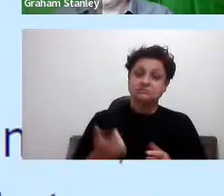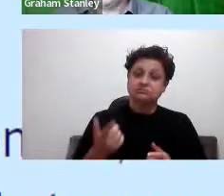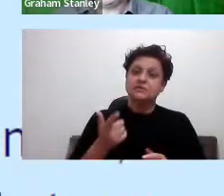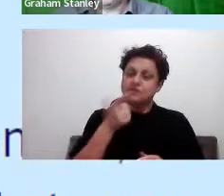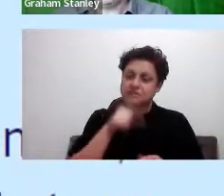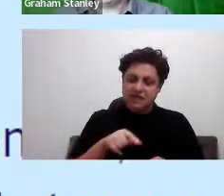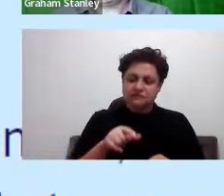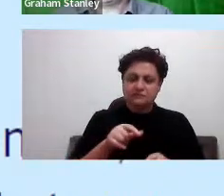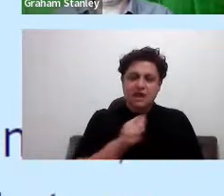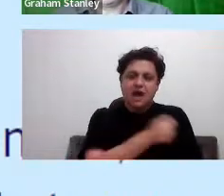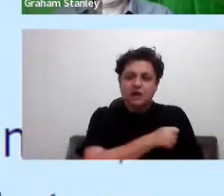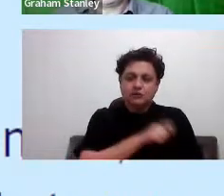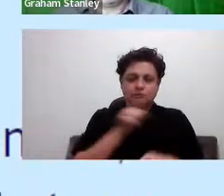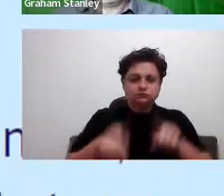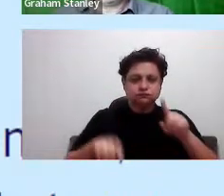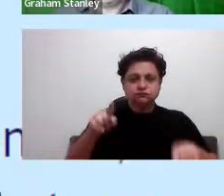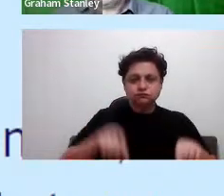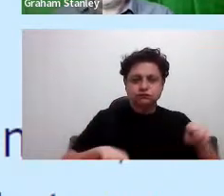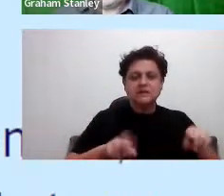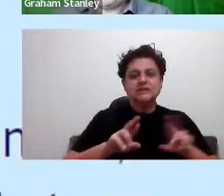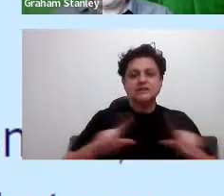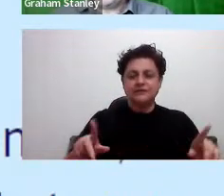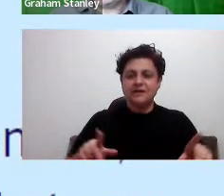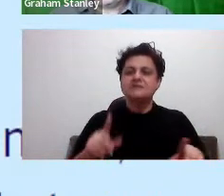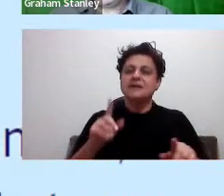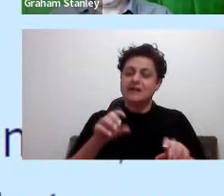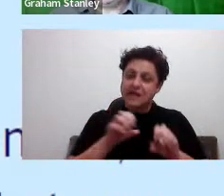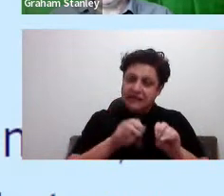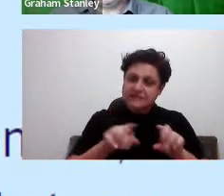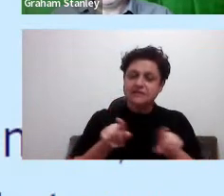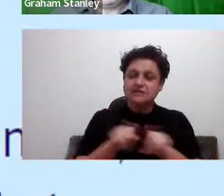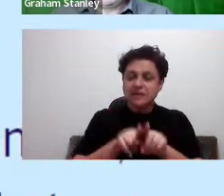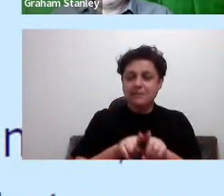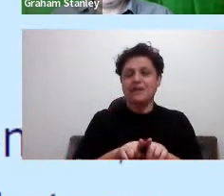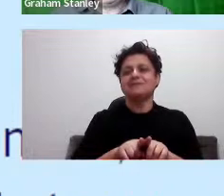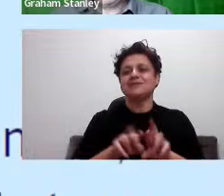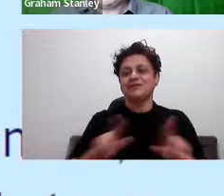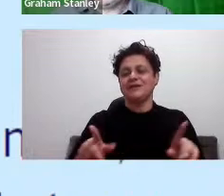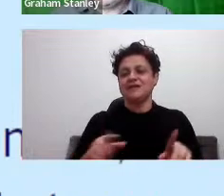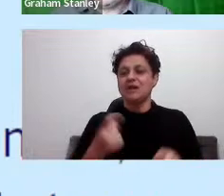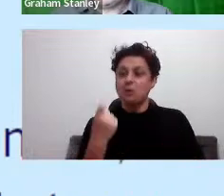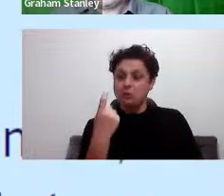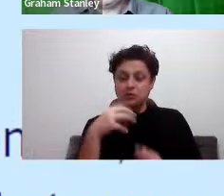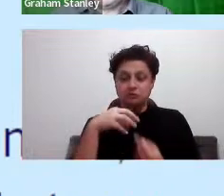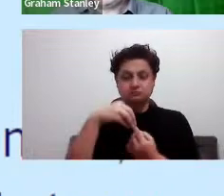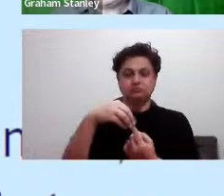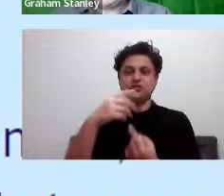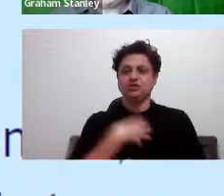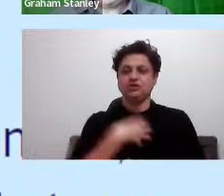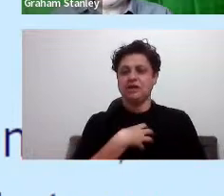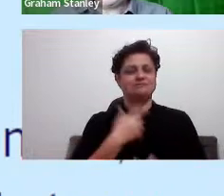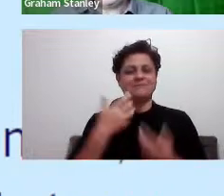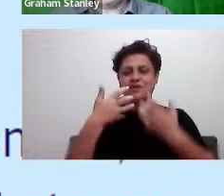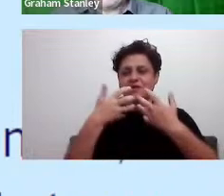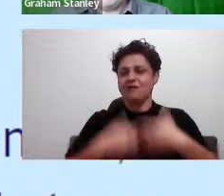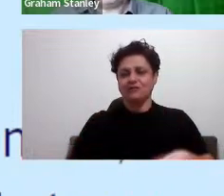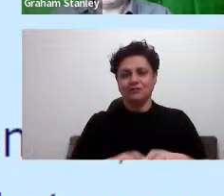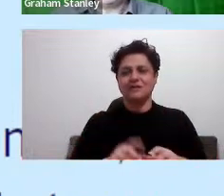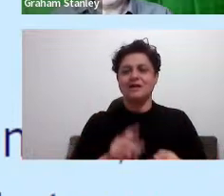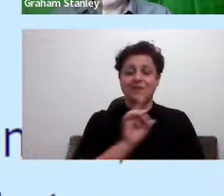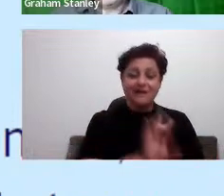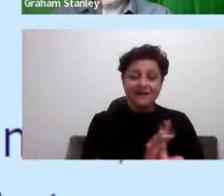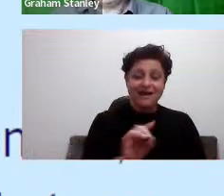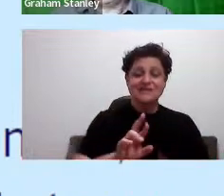approach doesn't work. Students are different, as we all know, and some students need additional